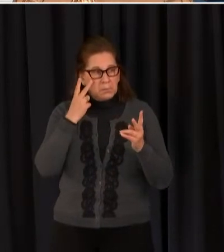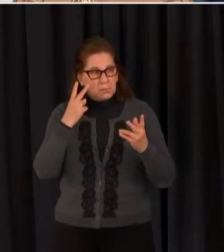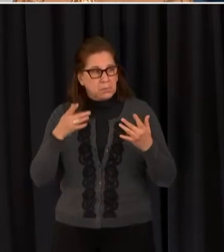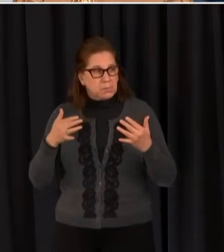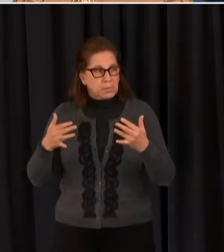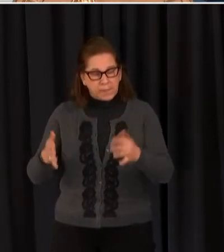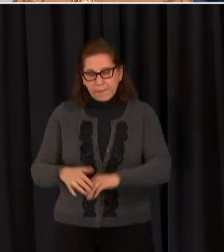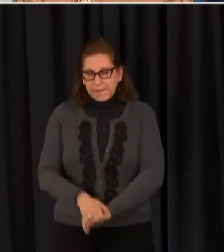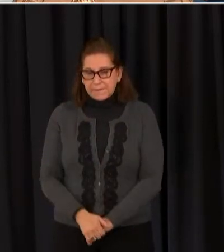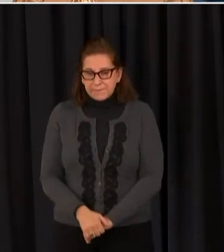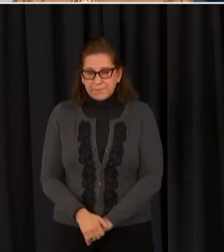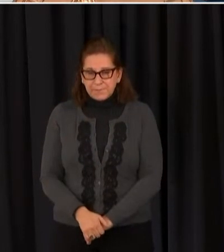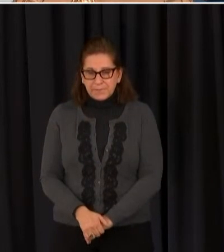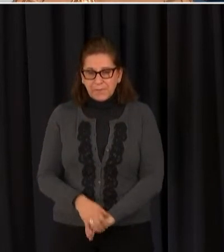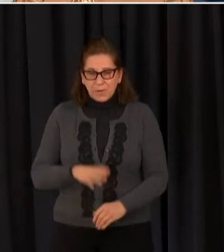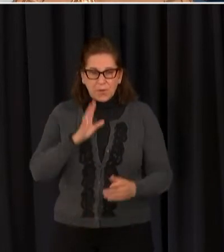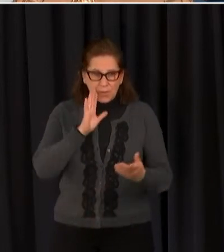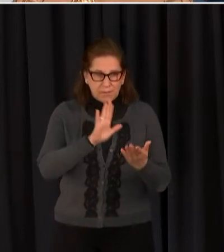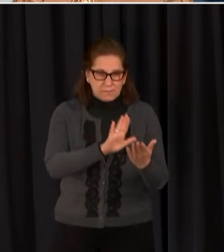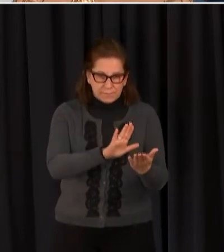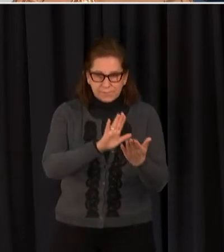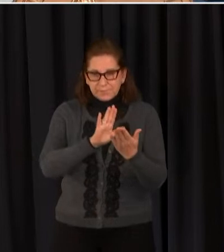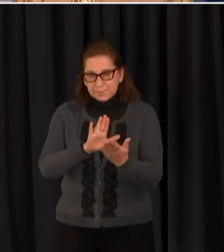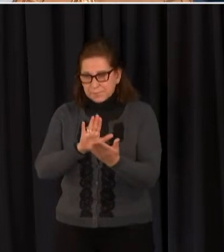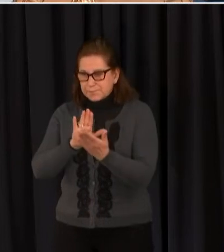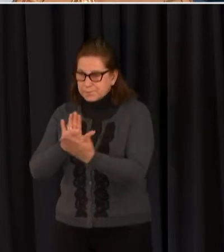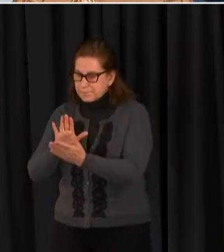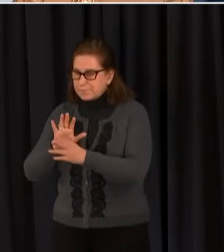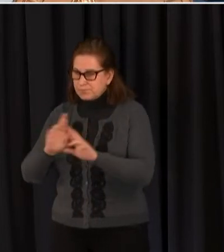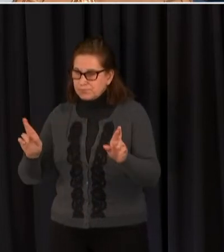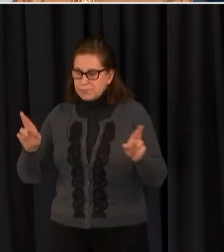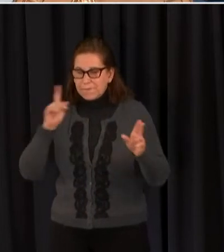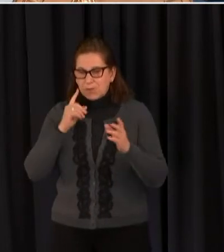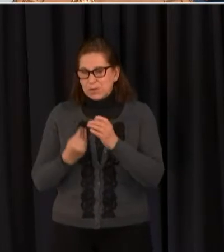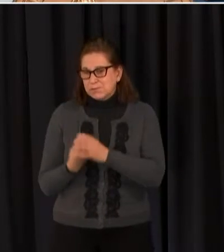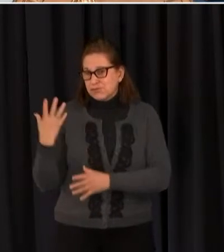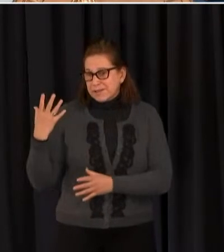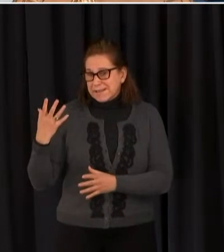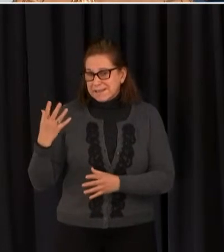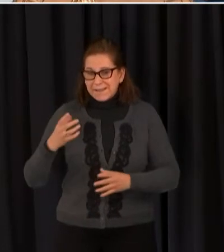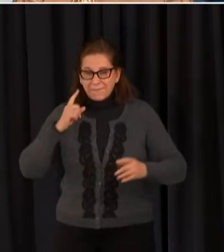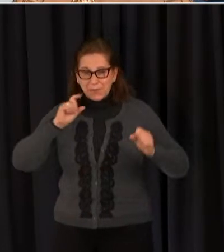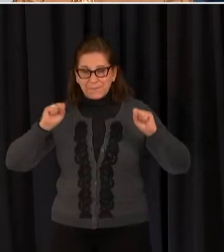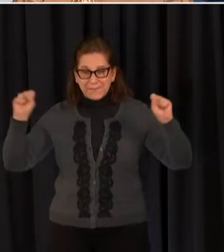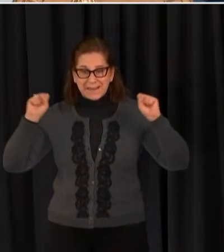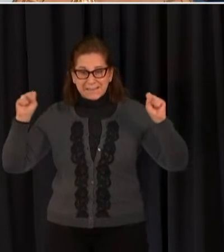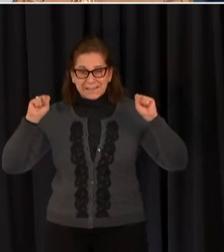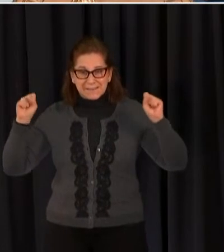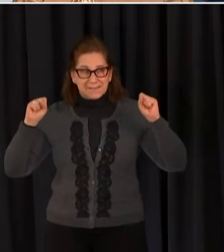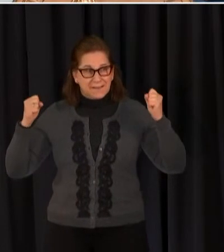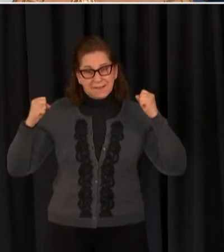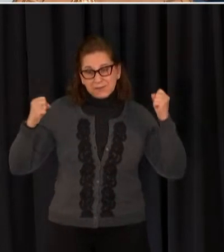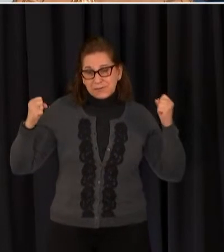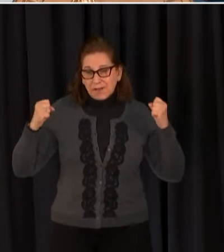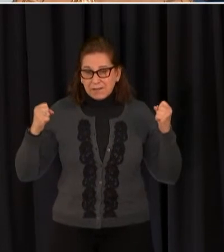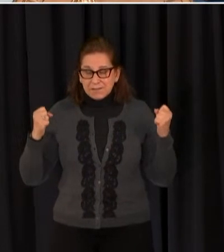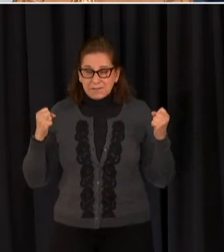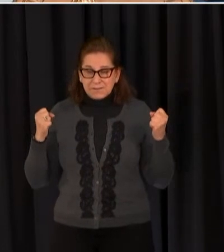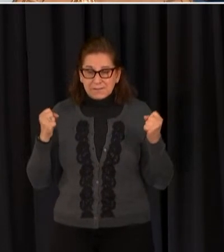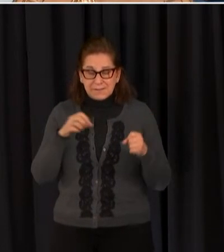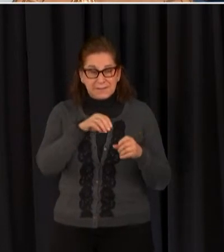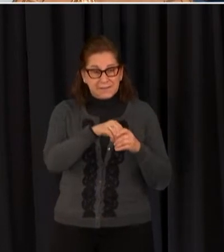think that we've addressed where we need to be for the spring. For fitness and exercise, indoor